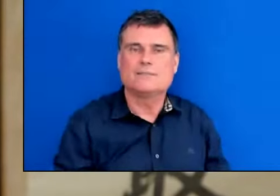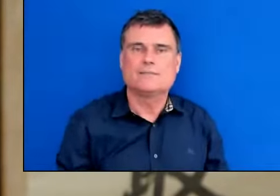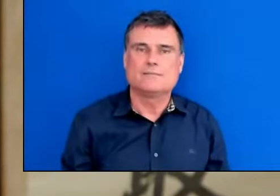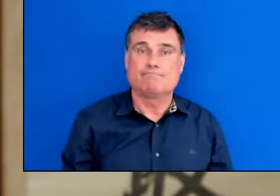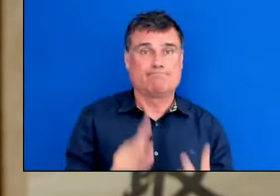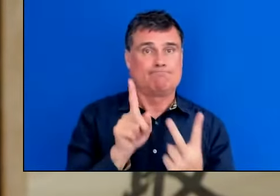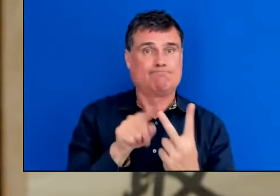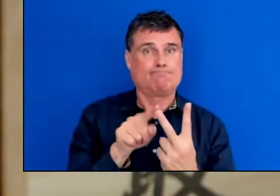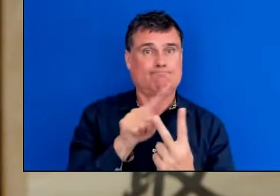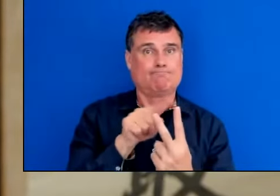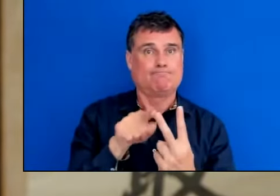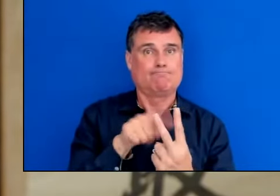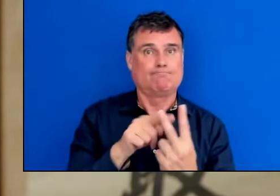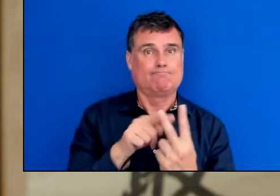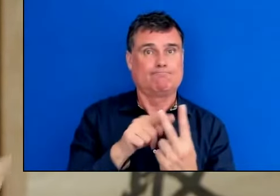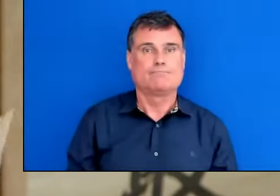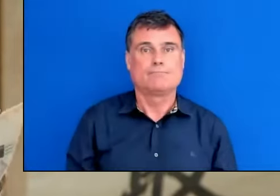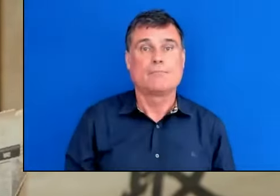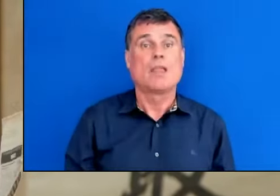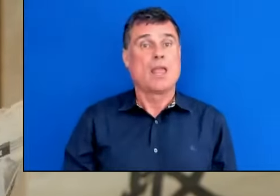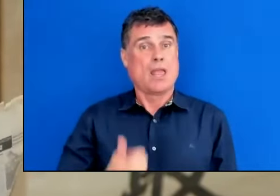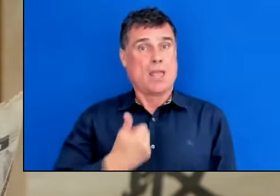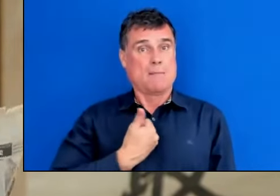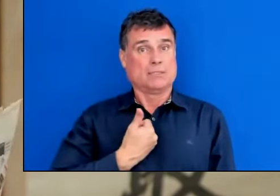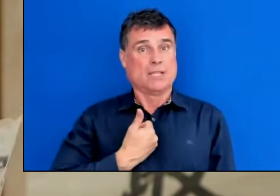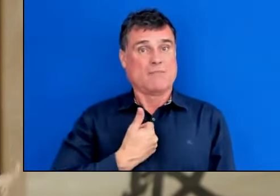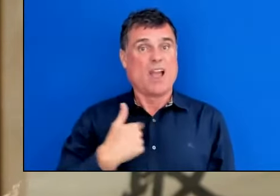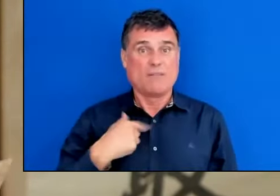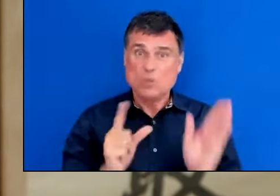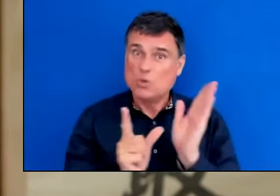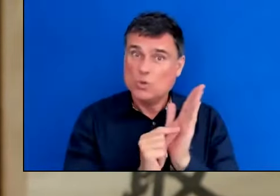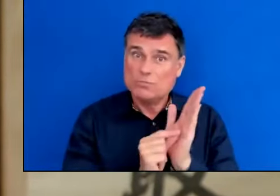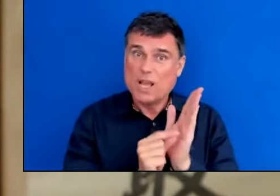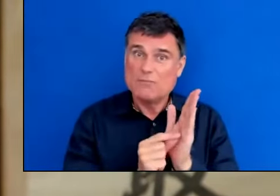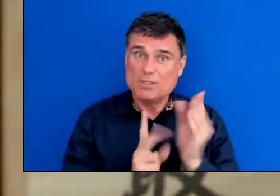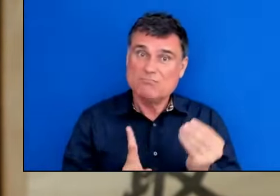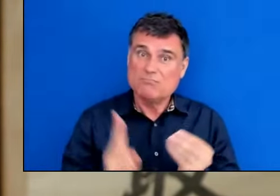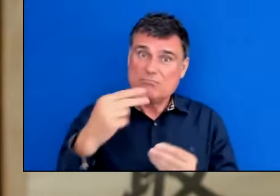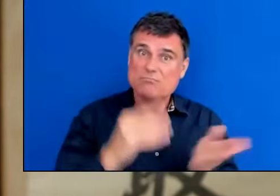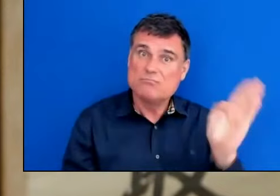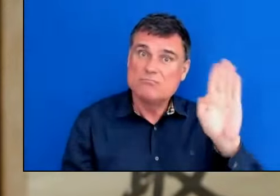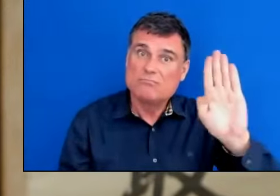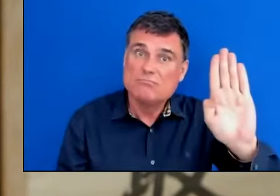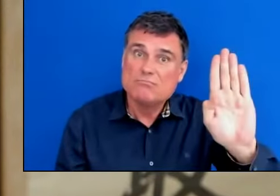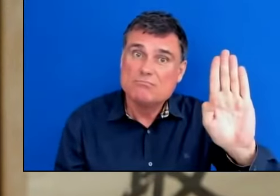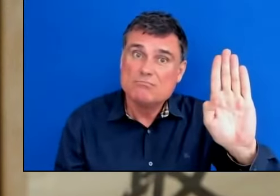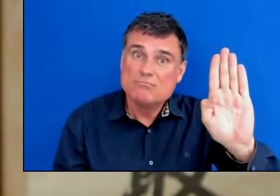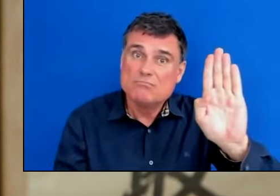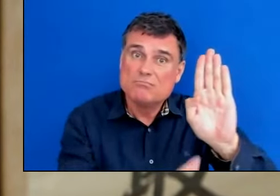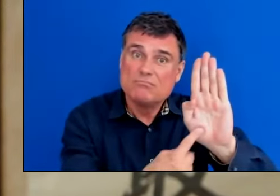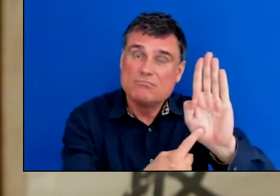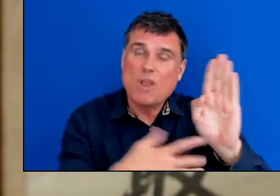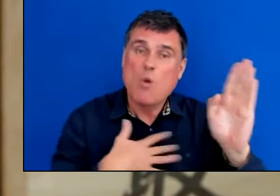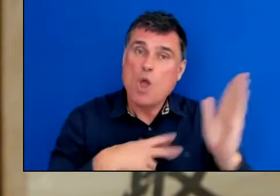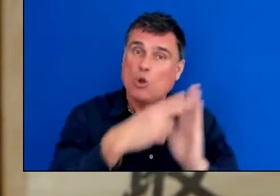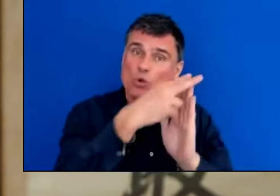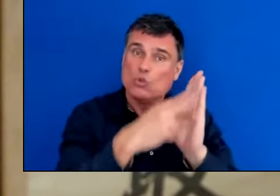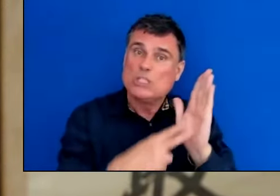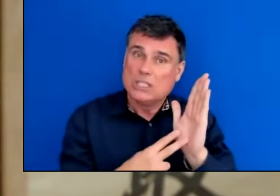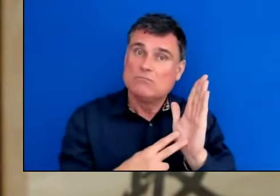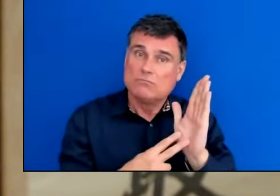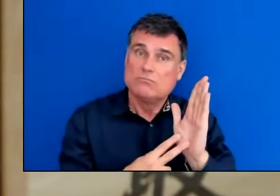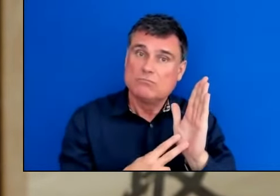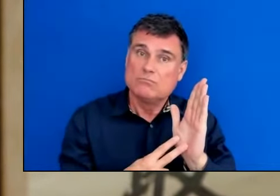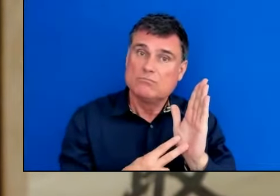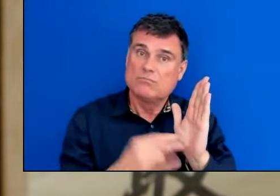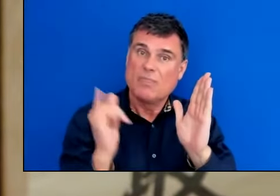And I have a newspaper clipping here, and I would like to read a